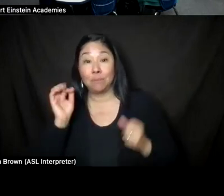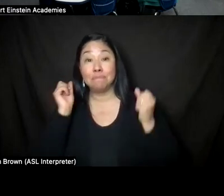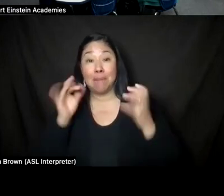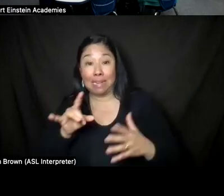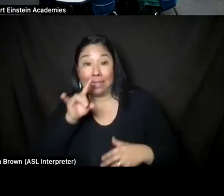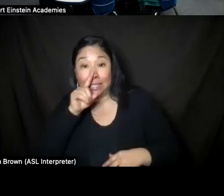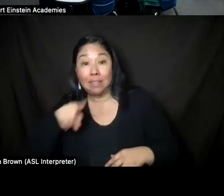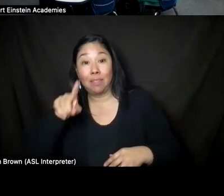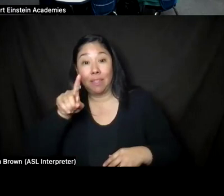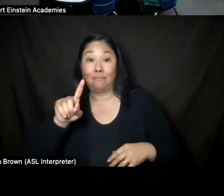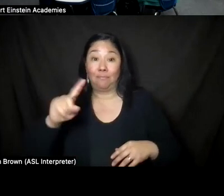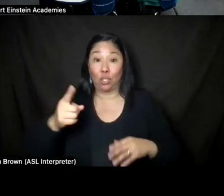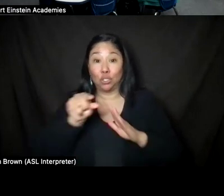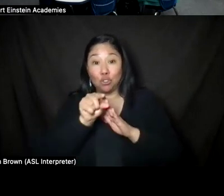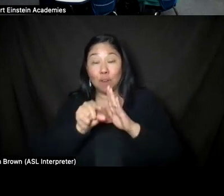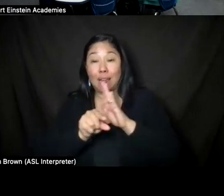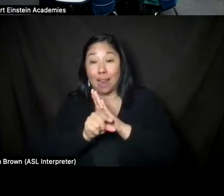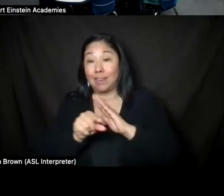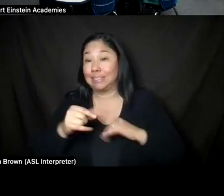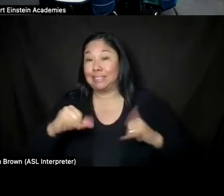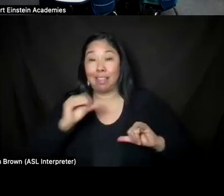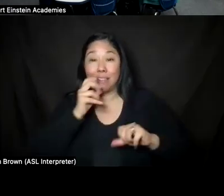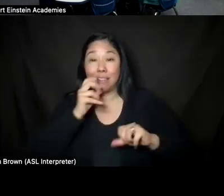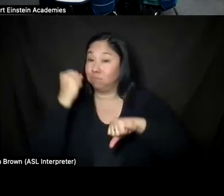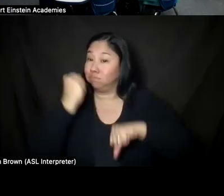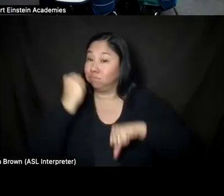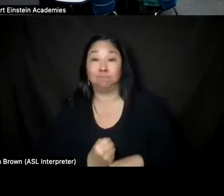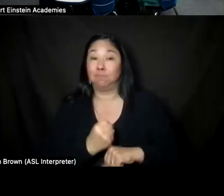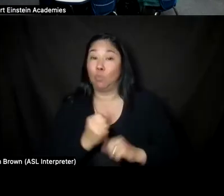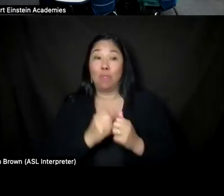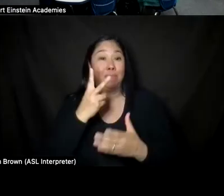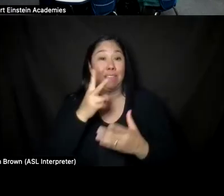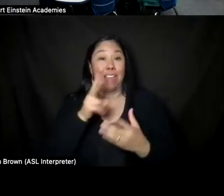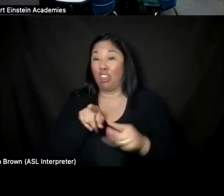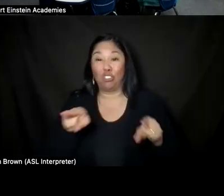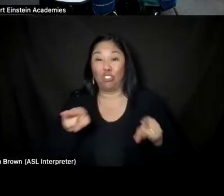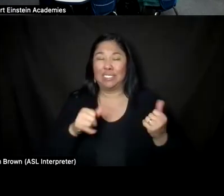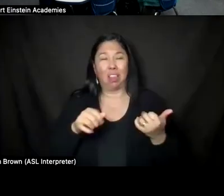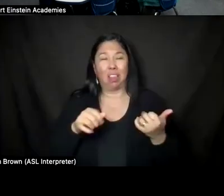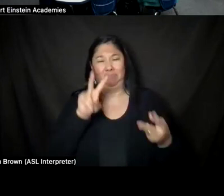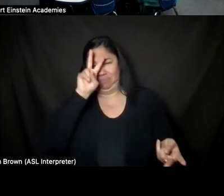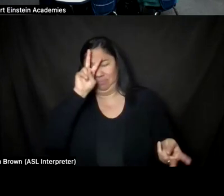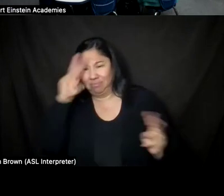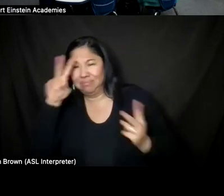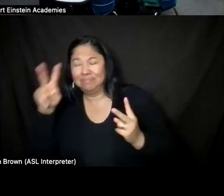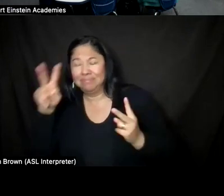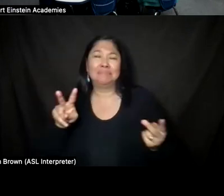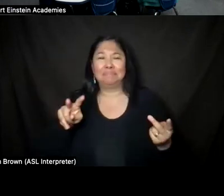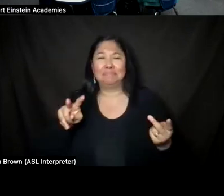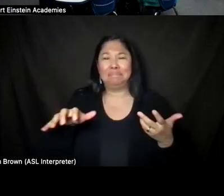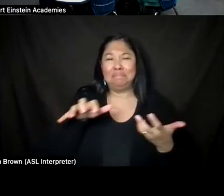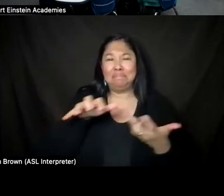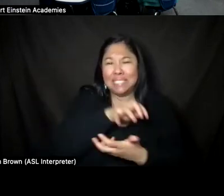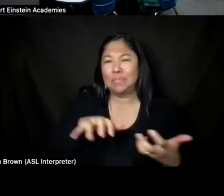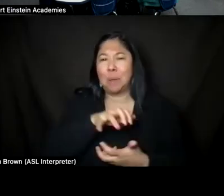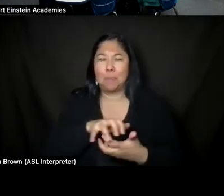into first grade, they still aren't solid in either one. Like they're still mixing up those vowel sounds a lot, which makes it really hard for them to